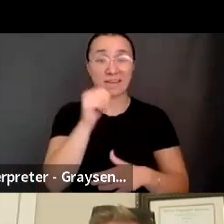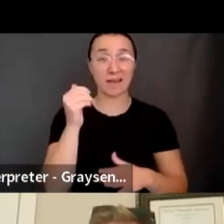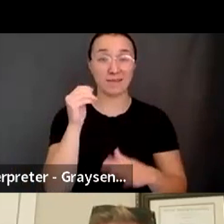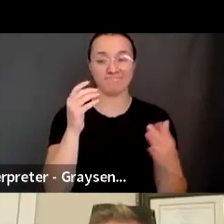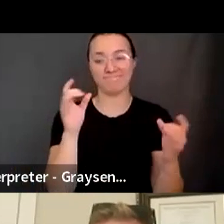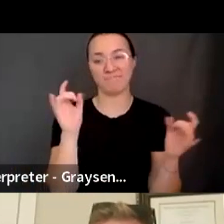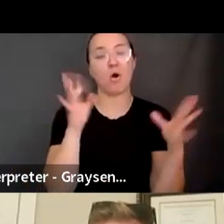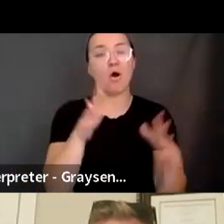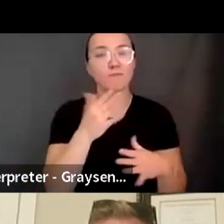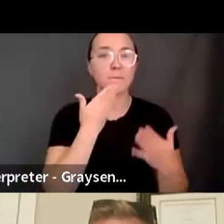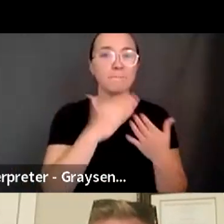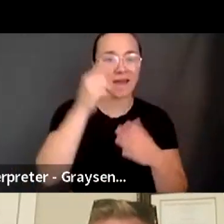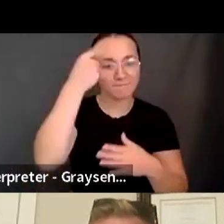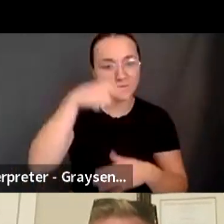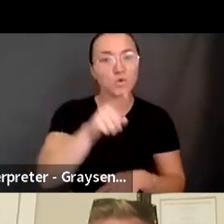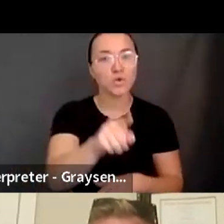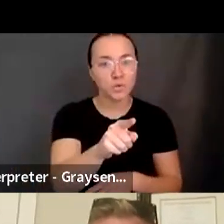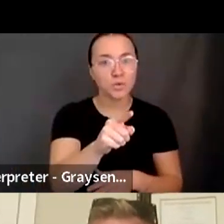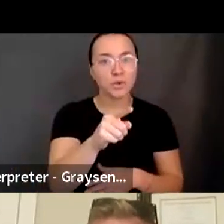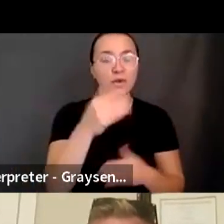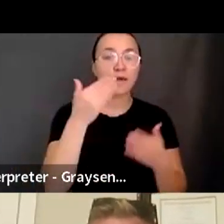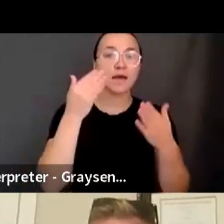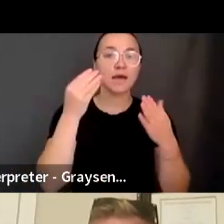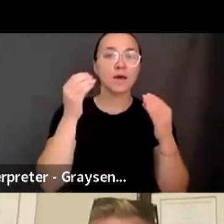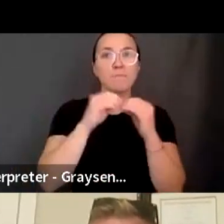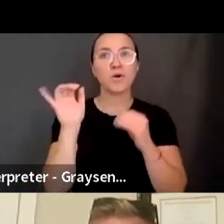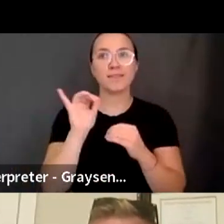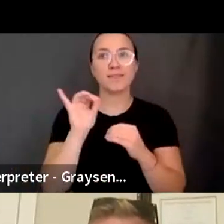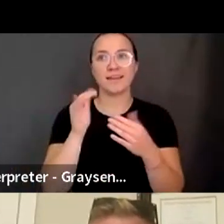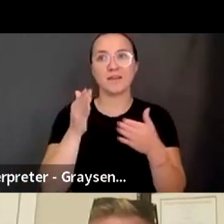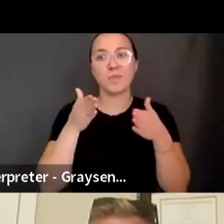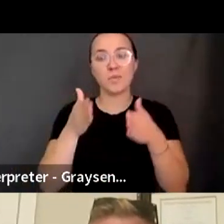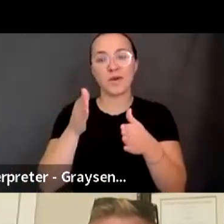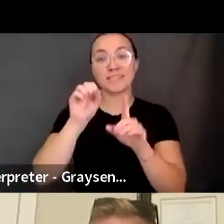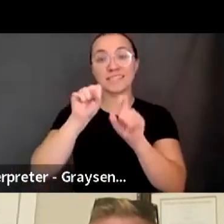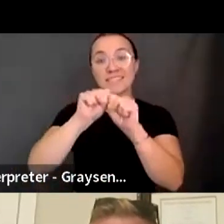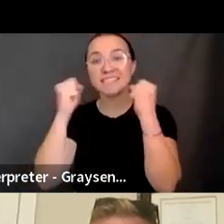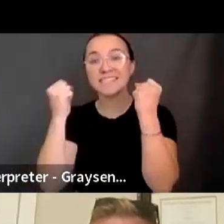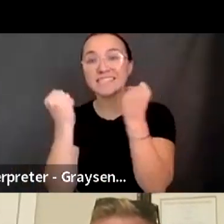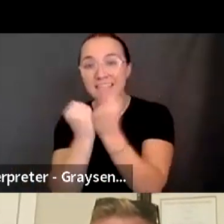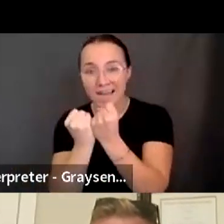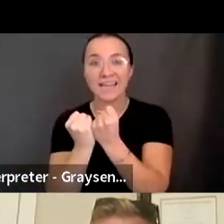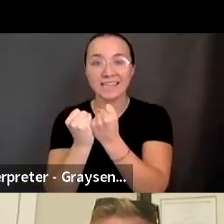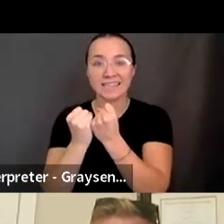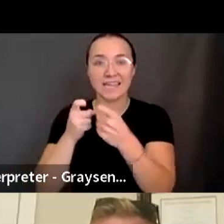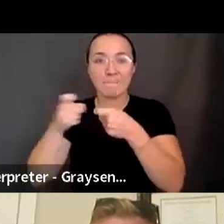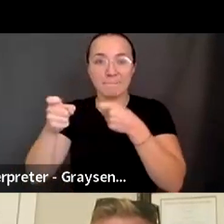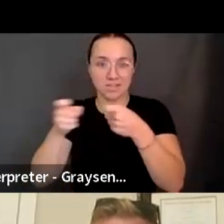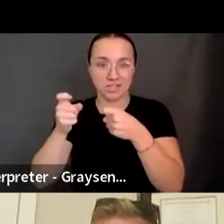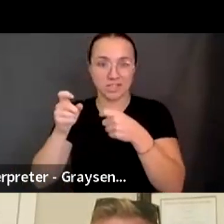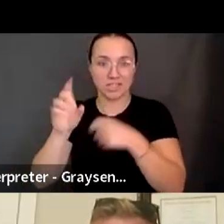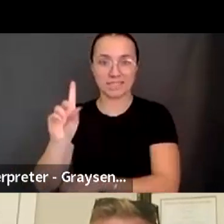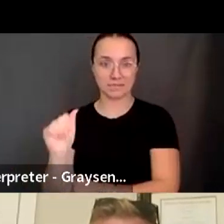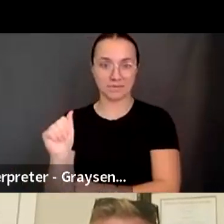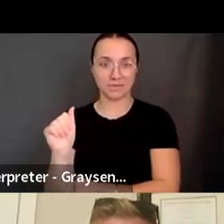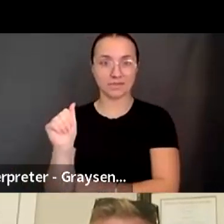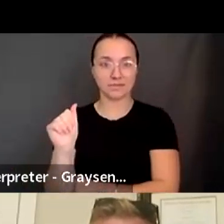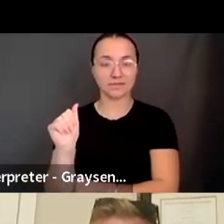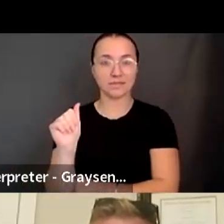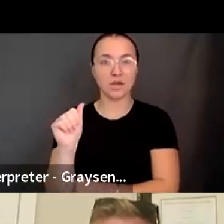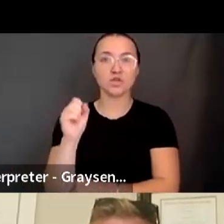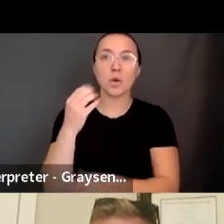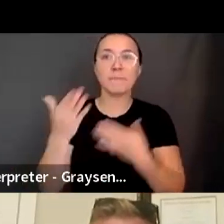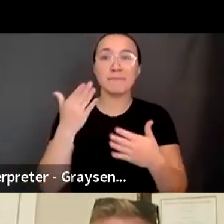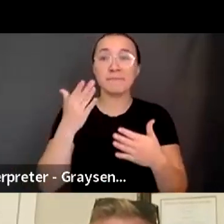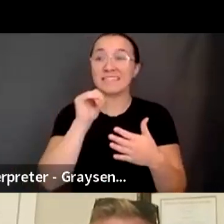for many of us with disabilities is the ways that society treats us. So we shouldn't then be so